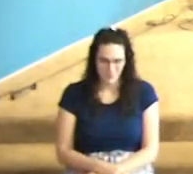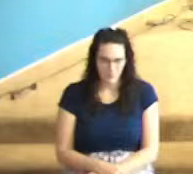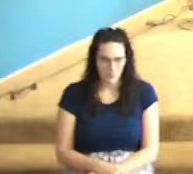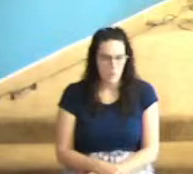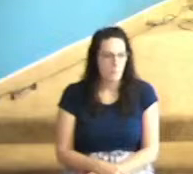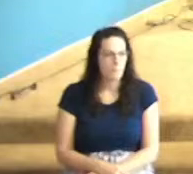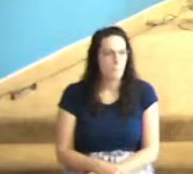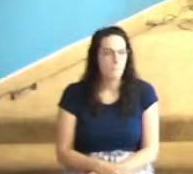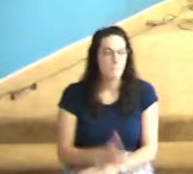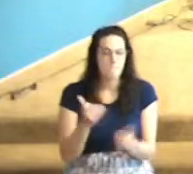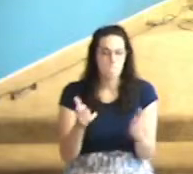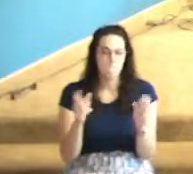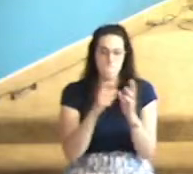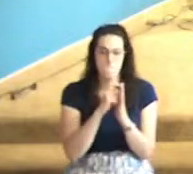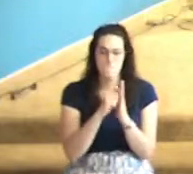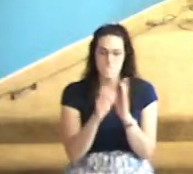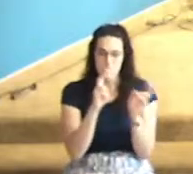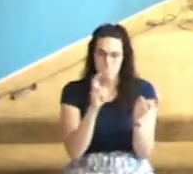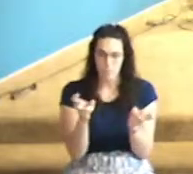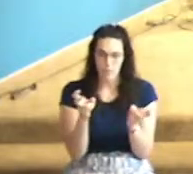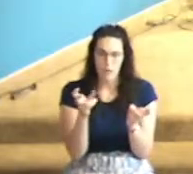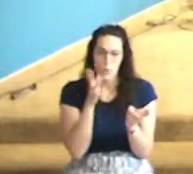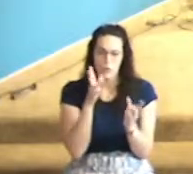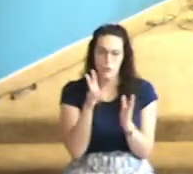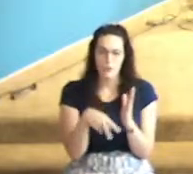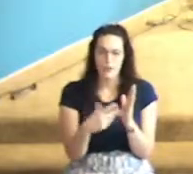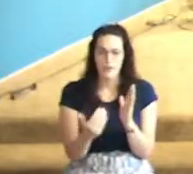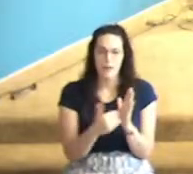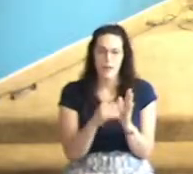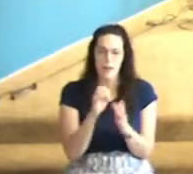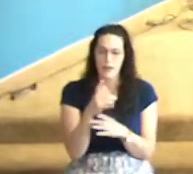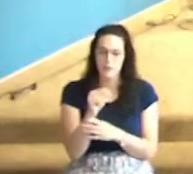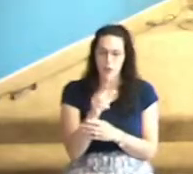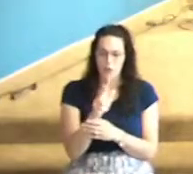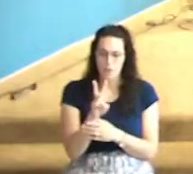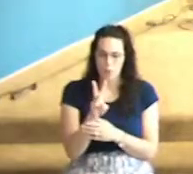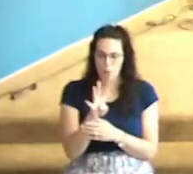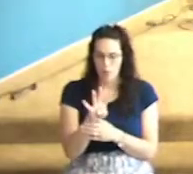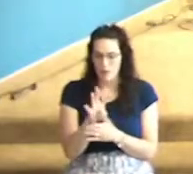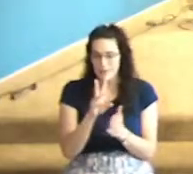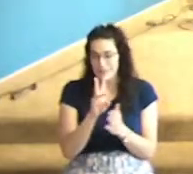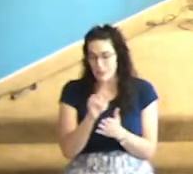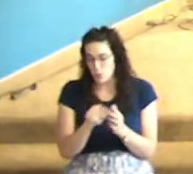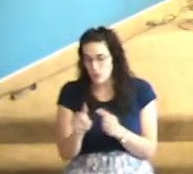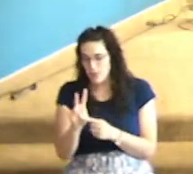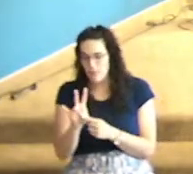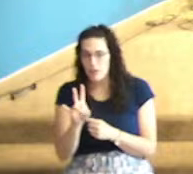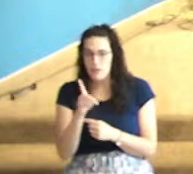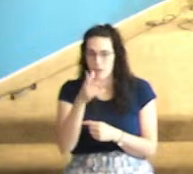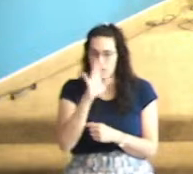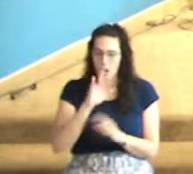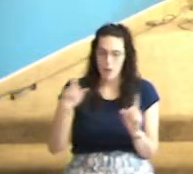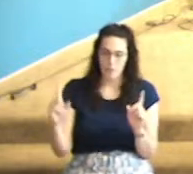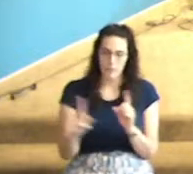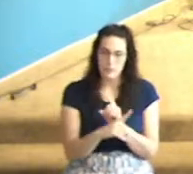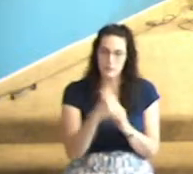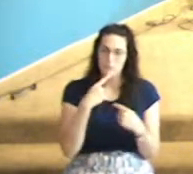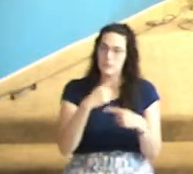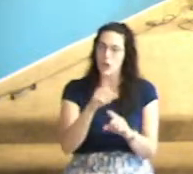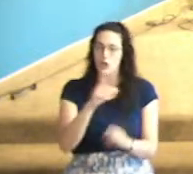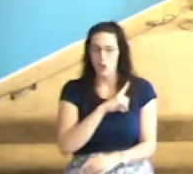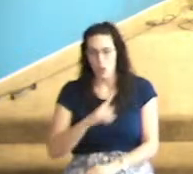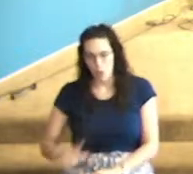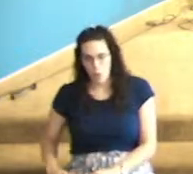theme I want to talk about. Read again one more time. Exodus 34, 6 and 7. And God passed in front of Moses, proclaiming, the Lord,